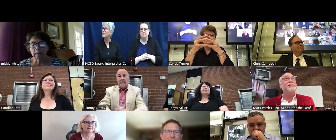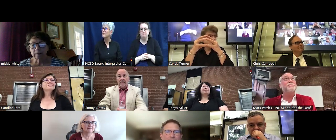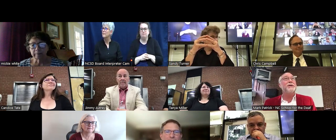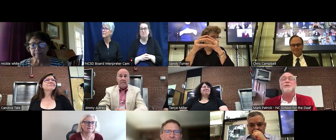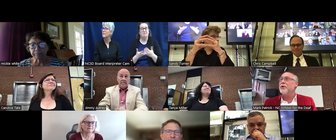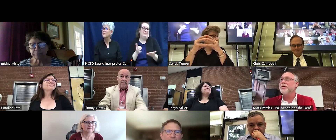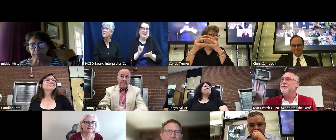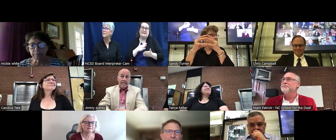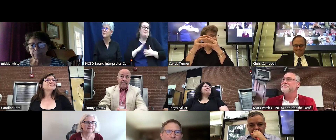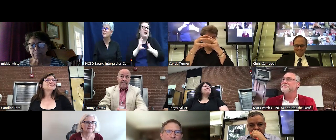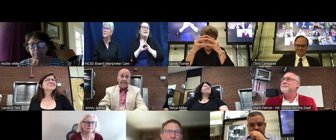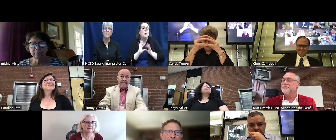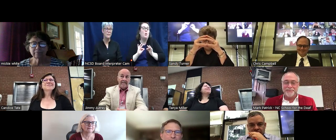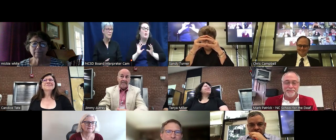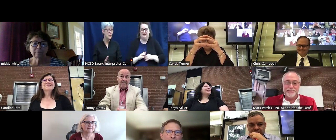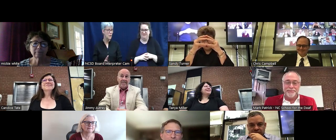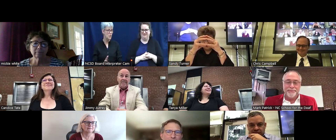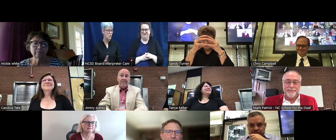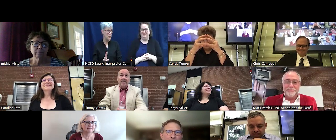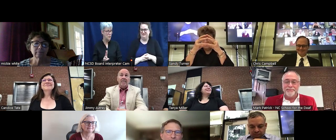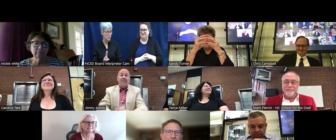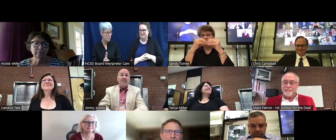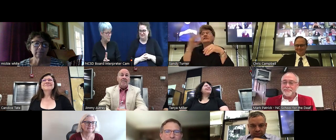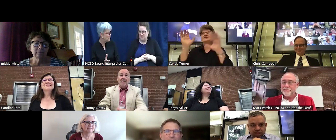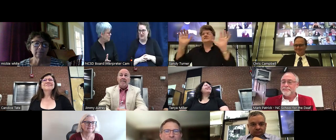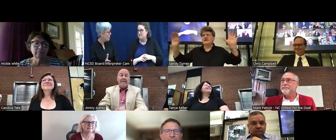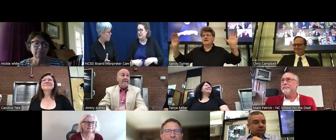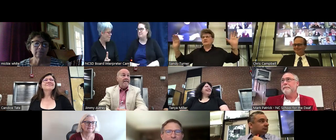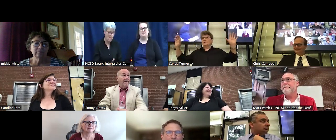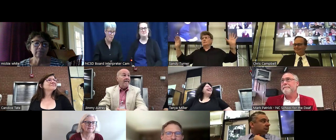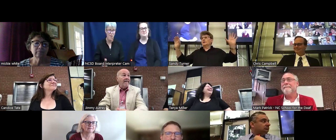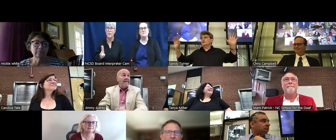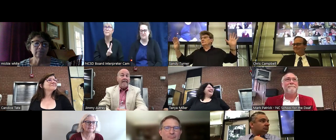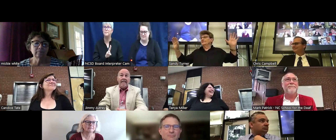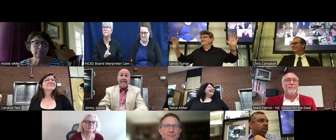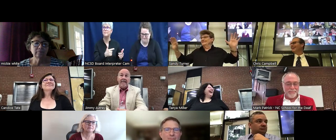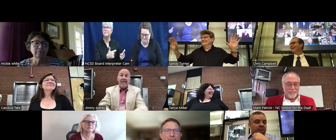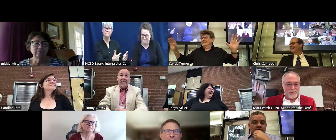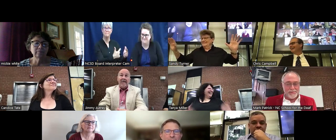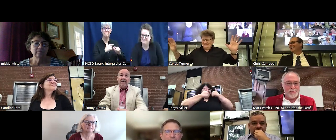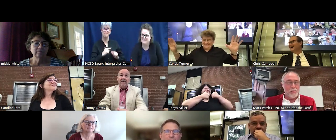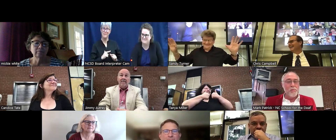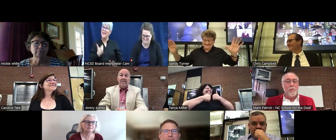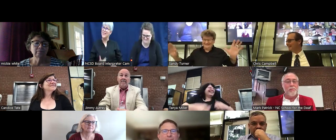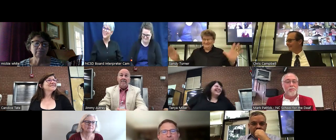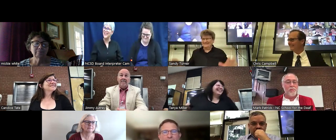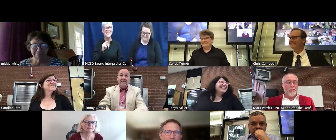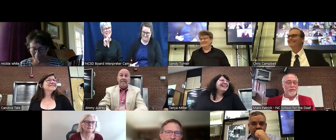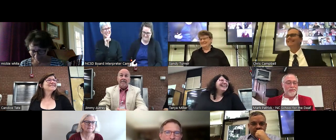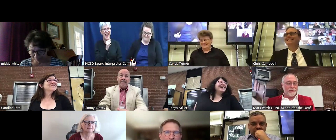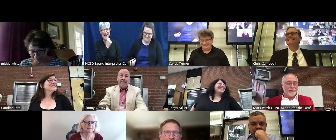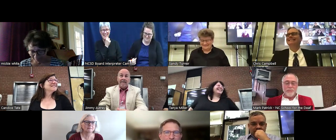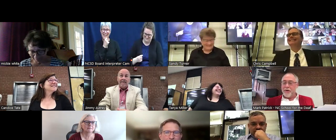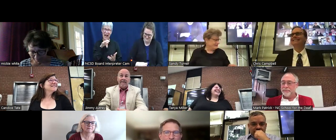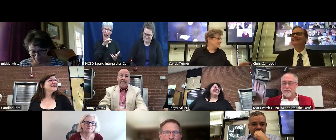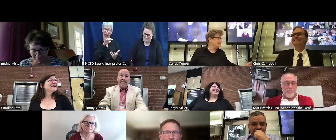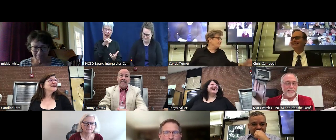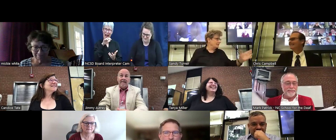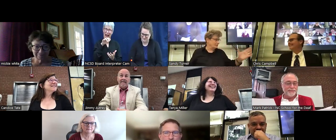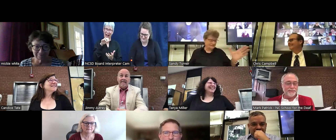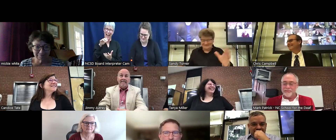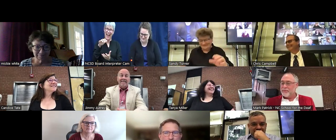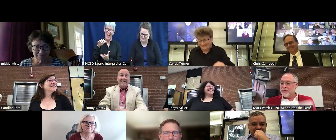That's my story. Okay, thank you very much. This is Sandy, by the way. Very good. I'm